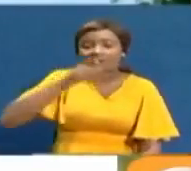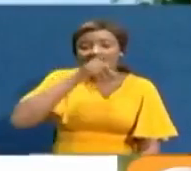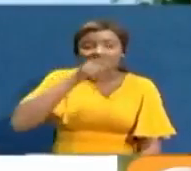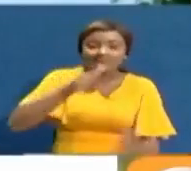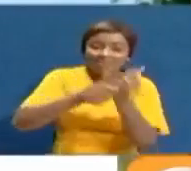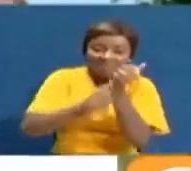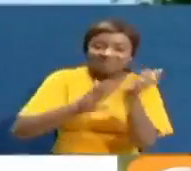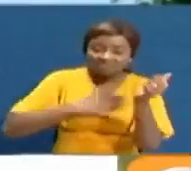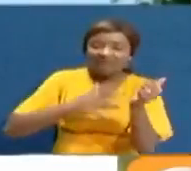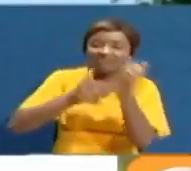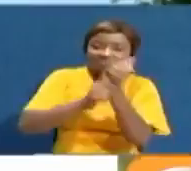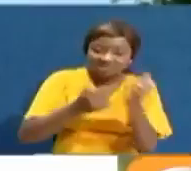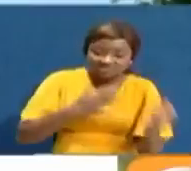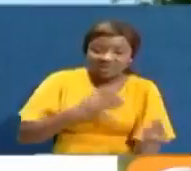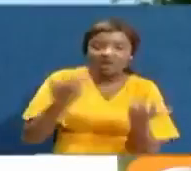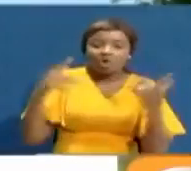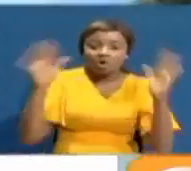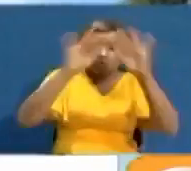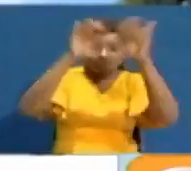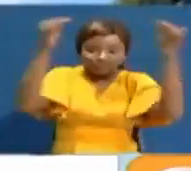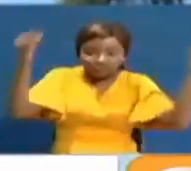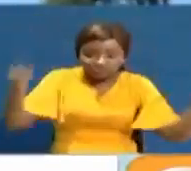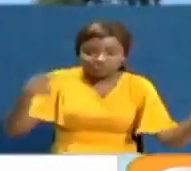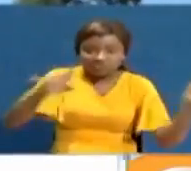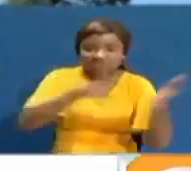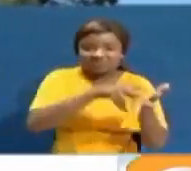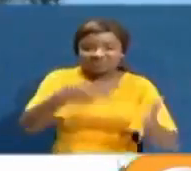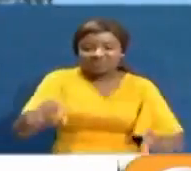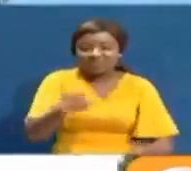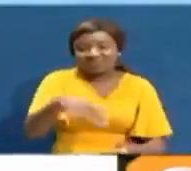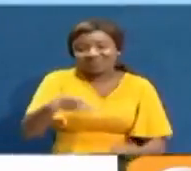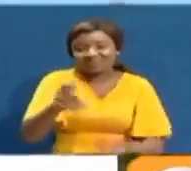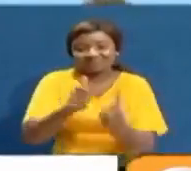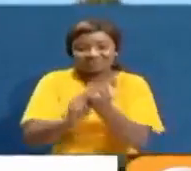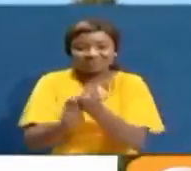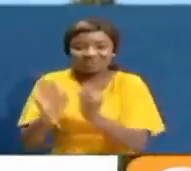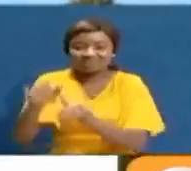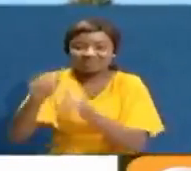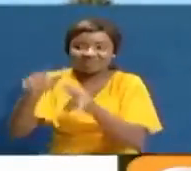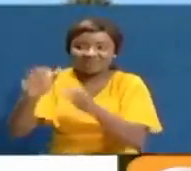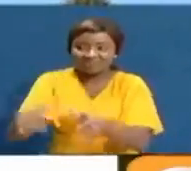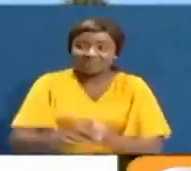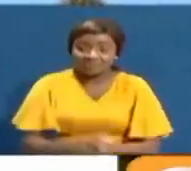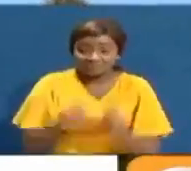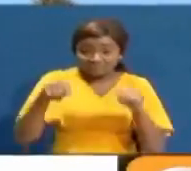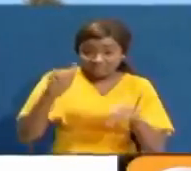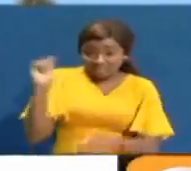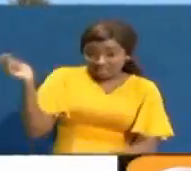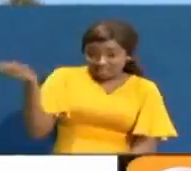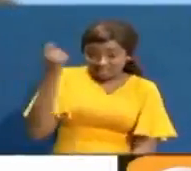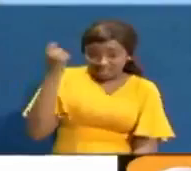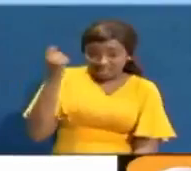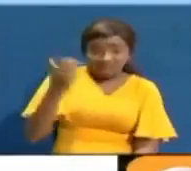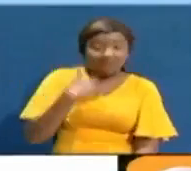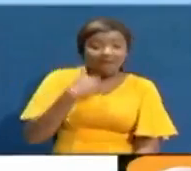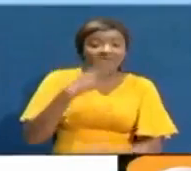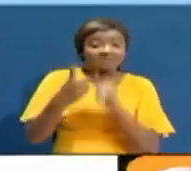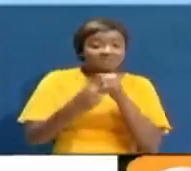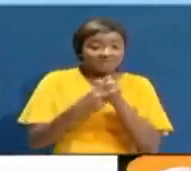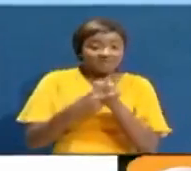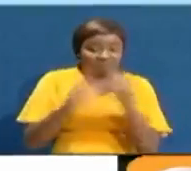umekenyeka mahindi yangu, wingi meangukia kwa mahindi. Currently in Kenya, there are at least 7